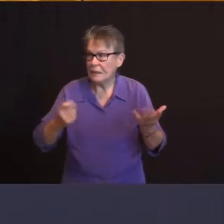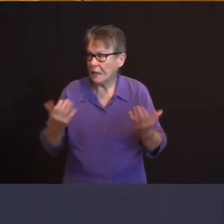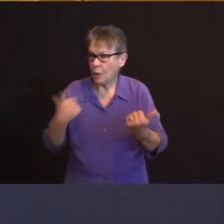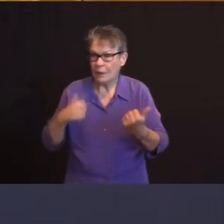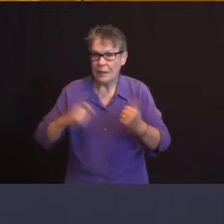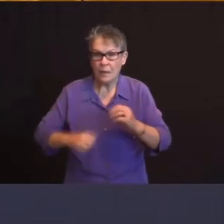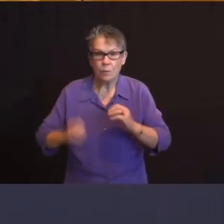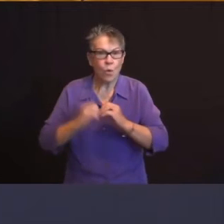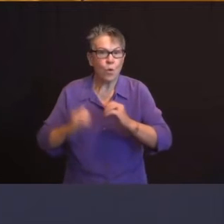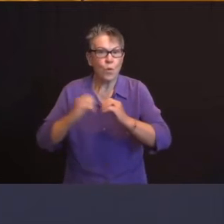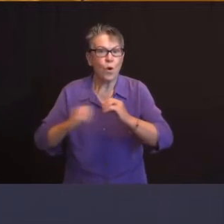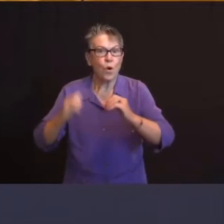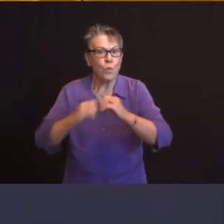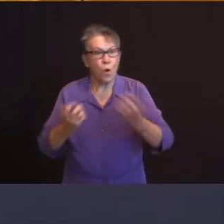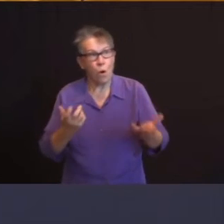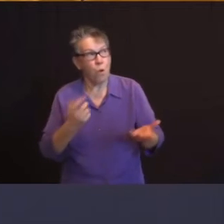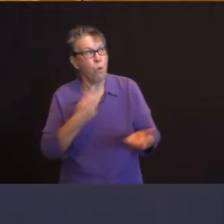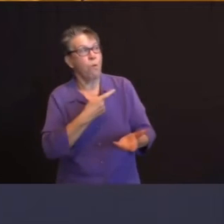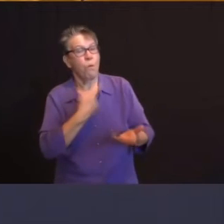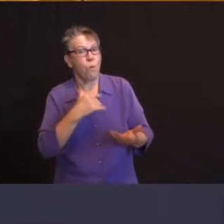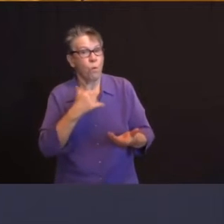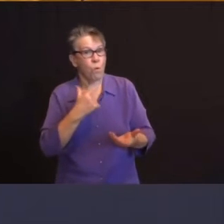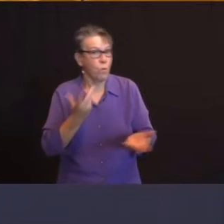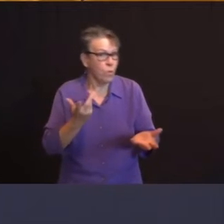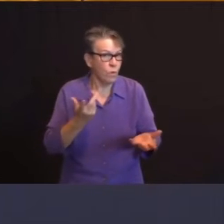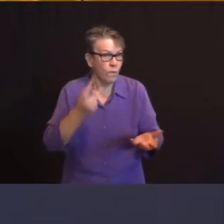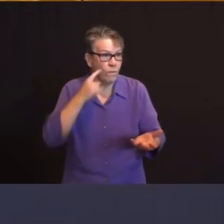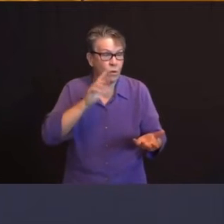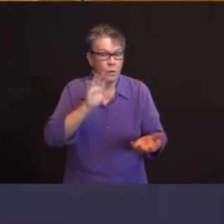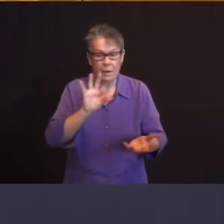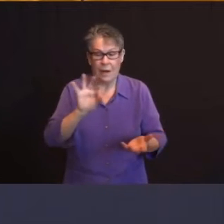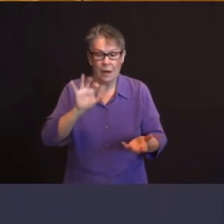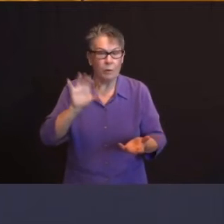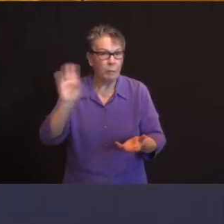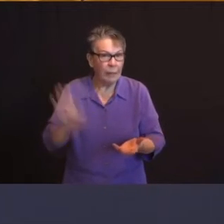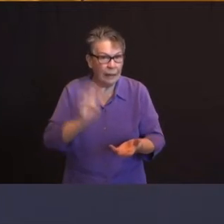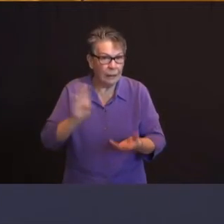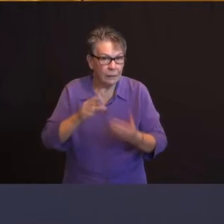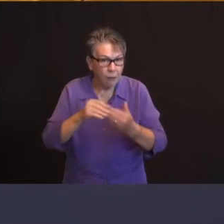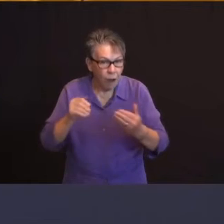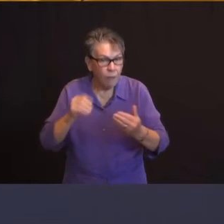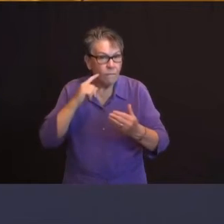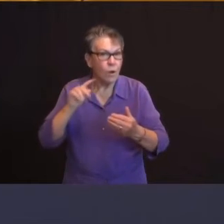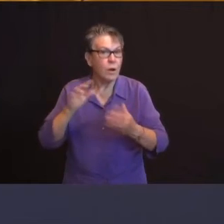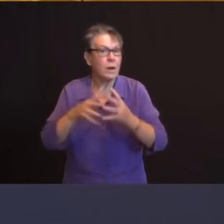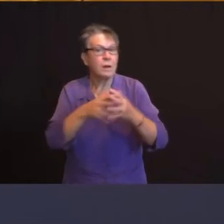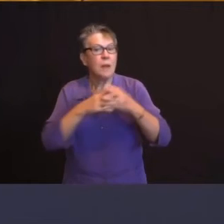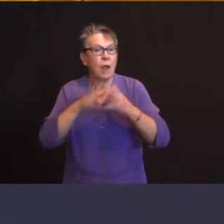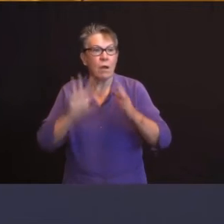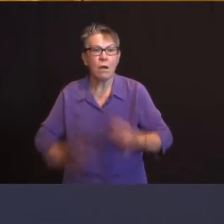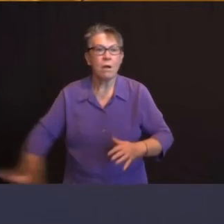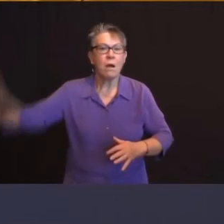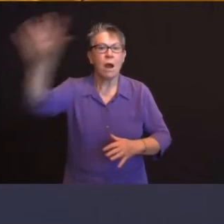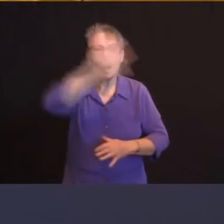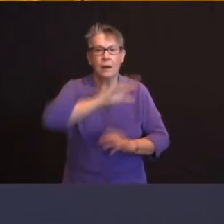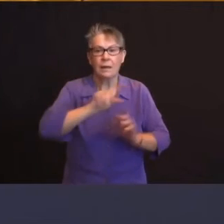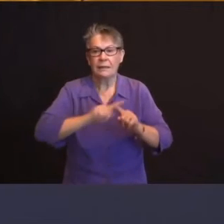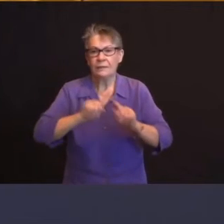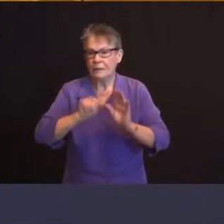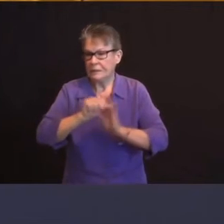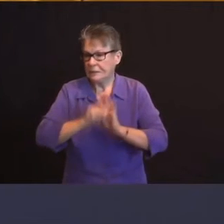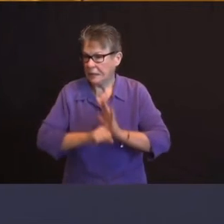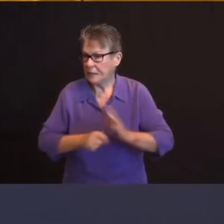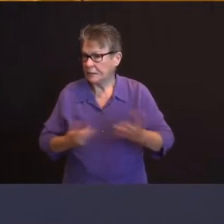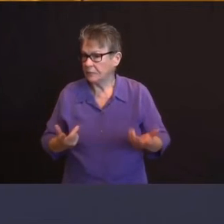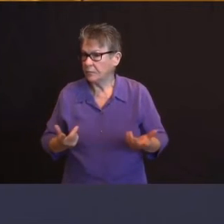So this is plus or minus, in my opinion, a 3-ish plus $1 trillion moment. And as I've said before, I don't think